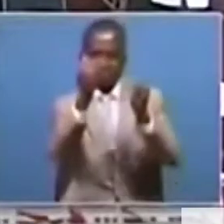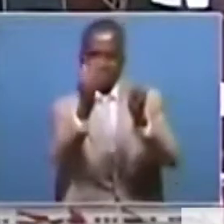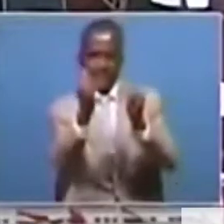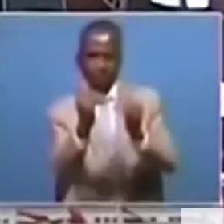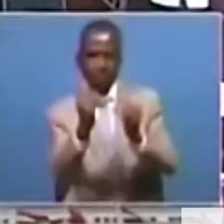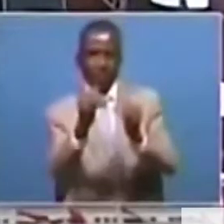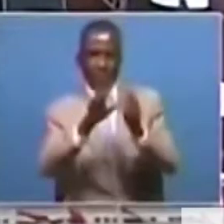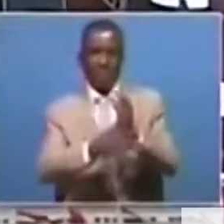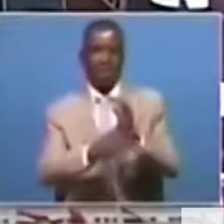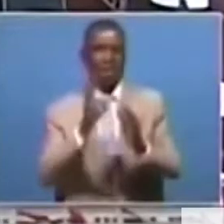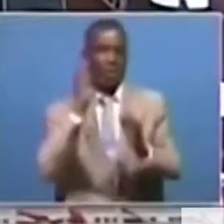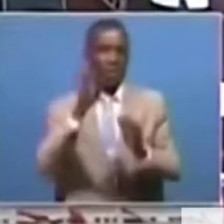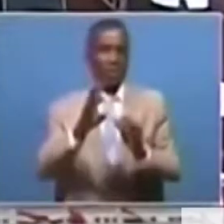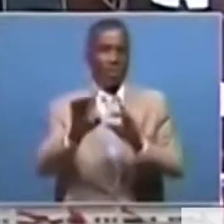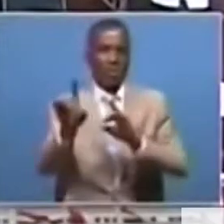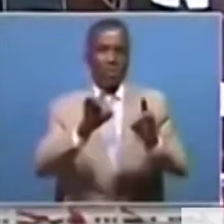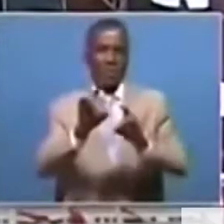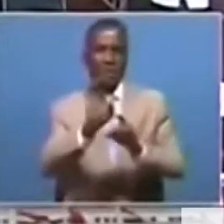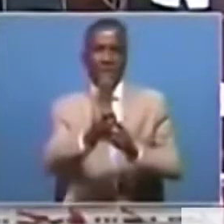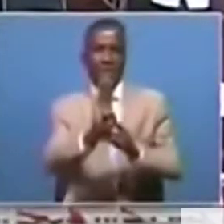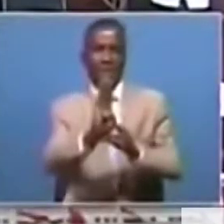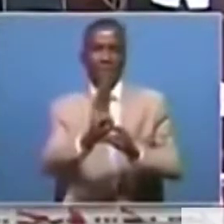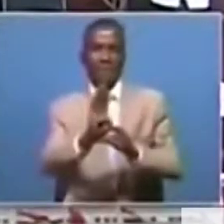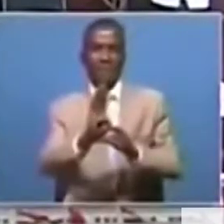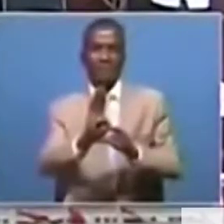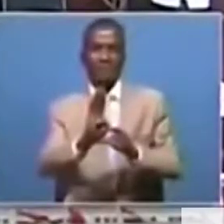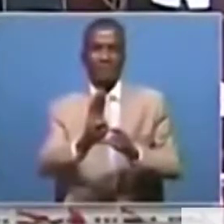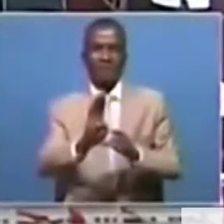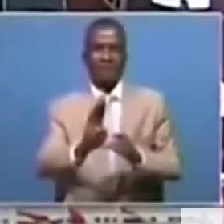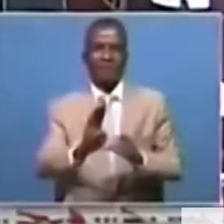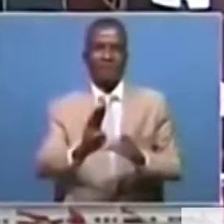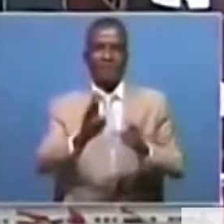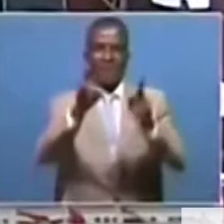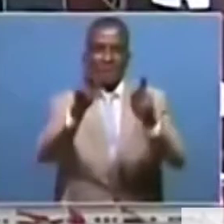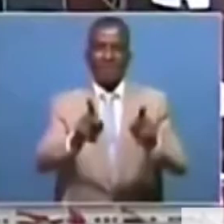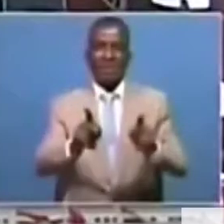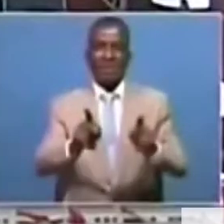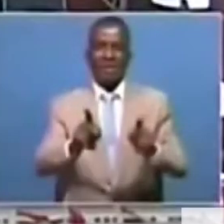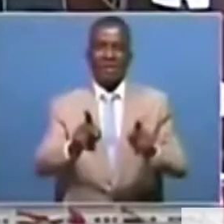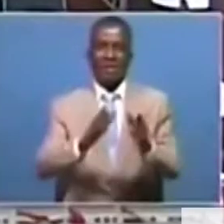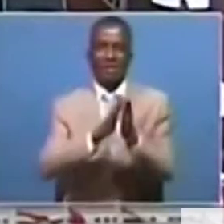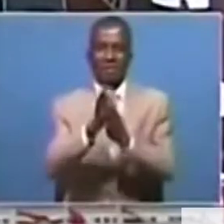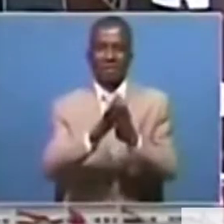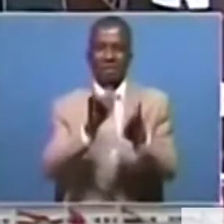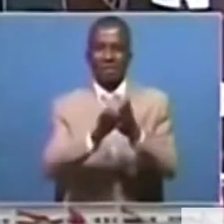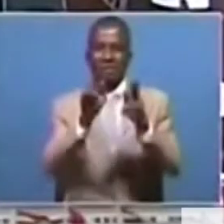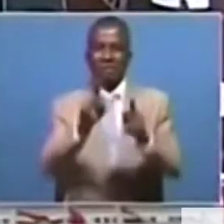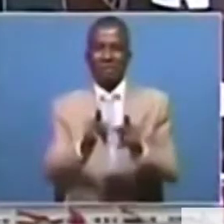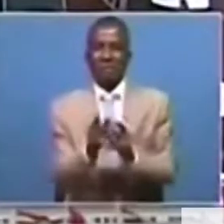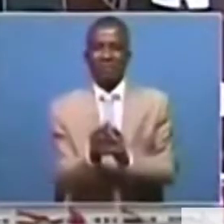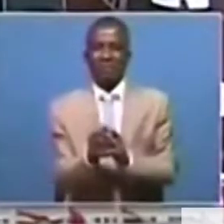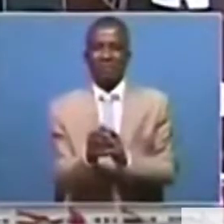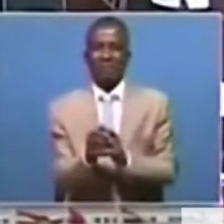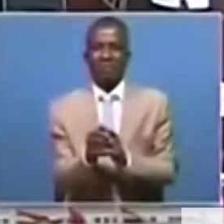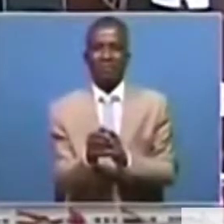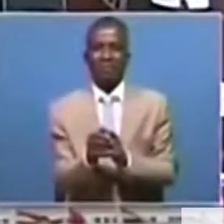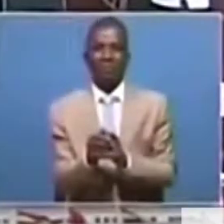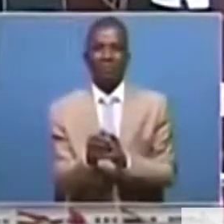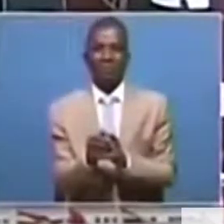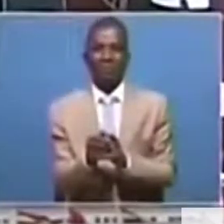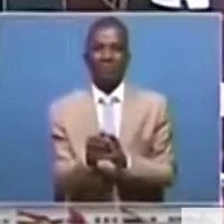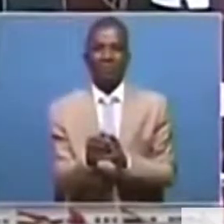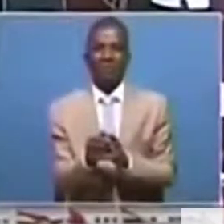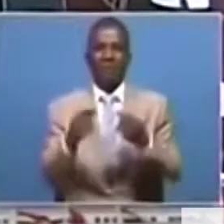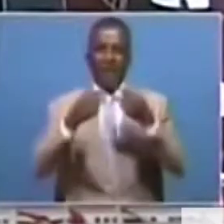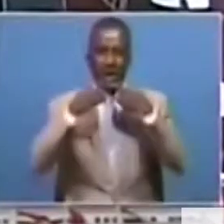successors in interest of that party, and B, the relying person or successors in interest of that person. End of quote. We